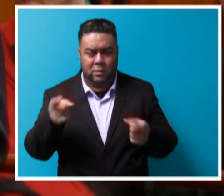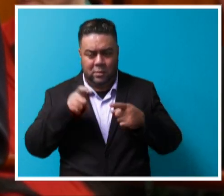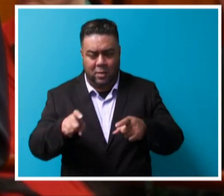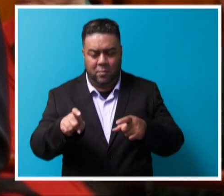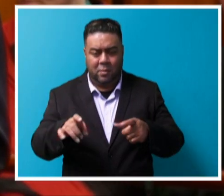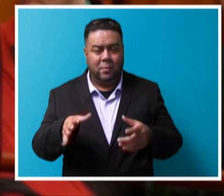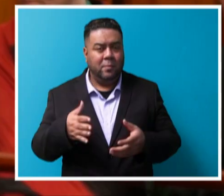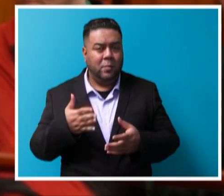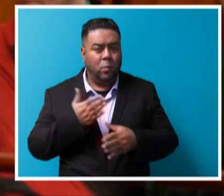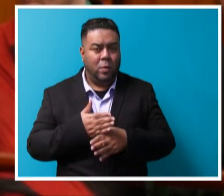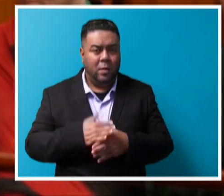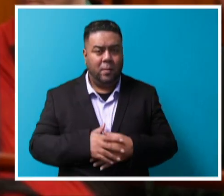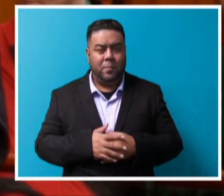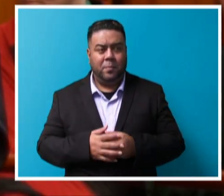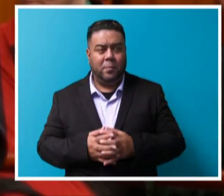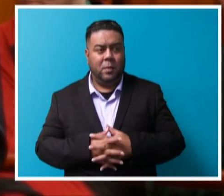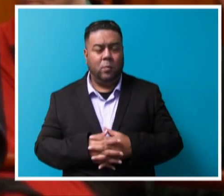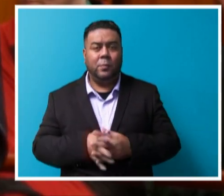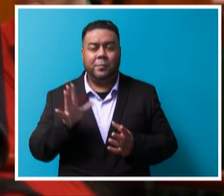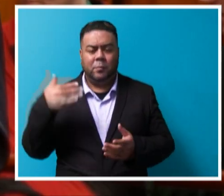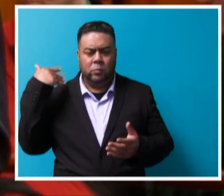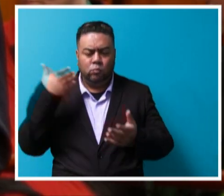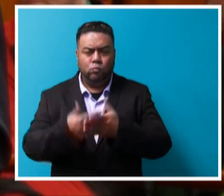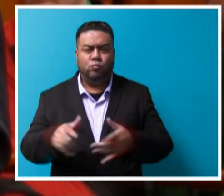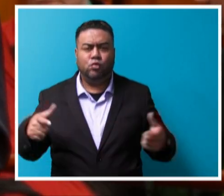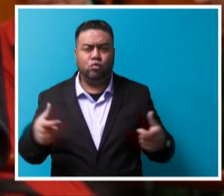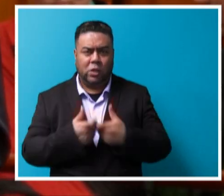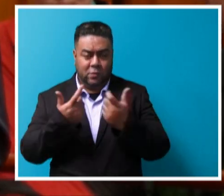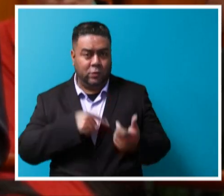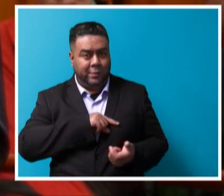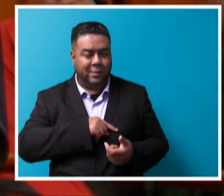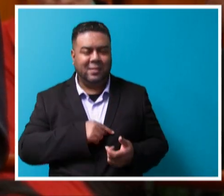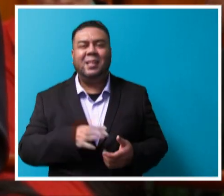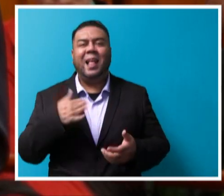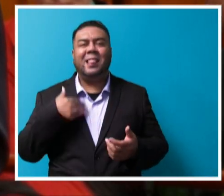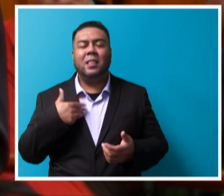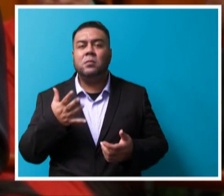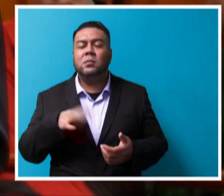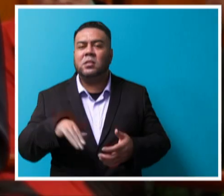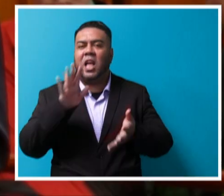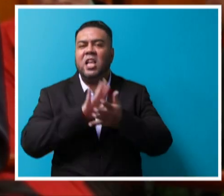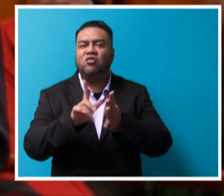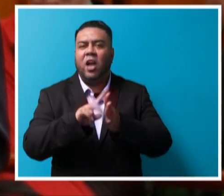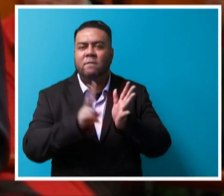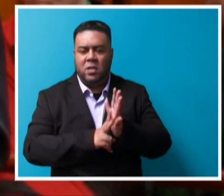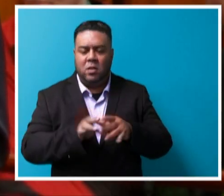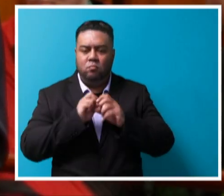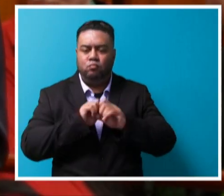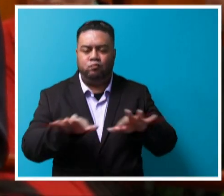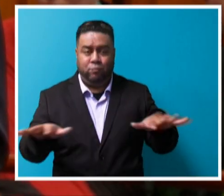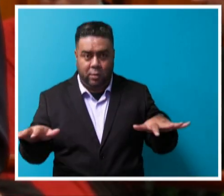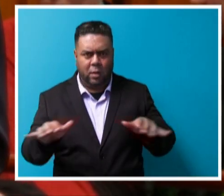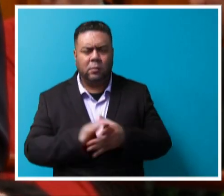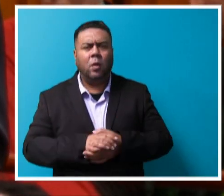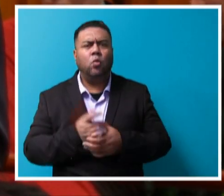Speaker, sir, one of the most pressing public health challenges facing Fiji is the HIV outbreak. This